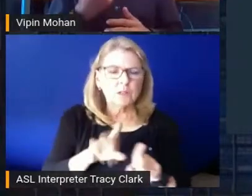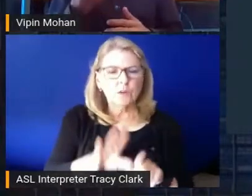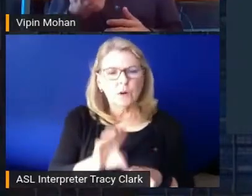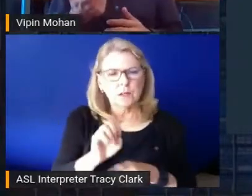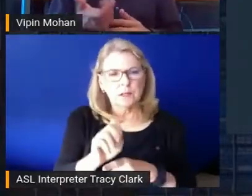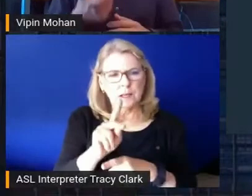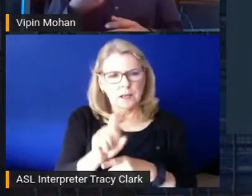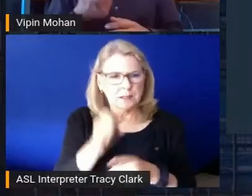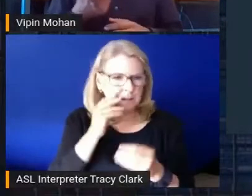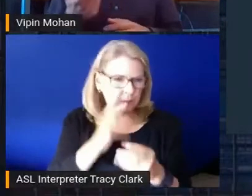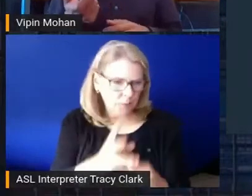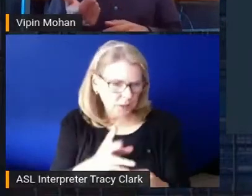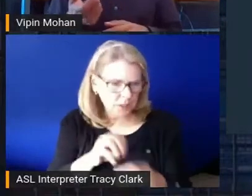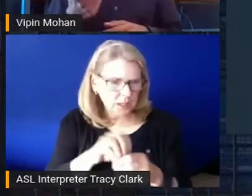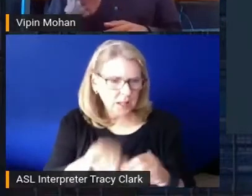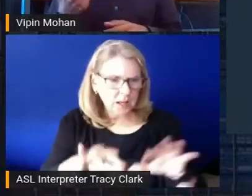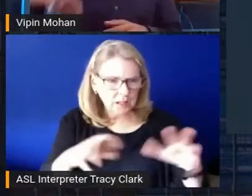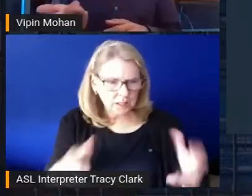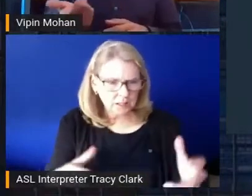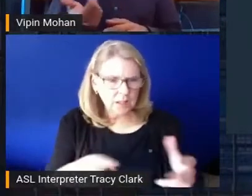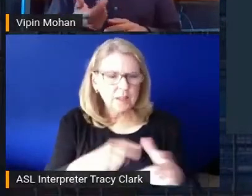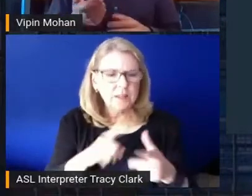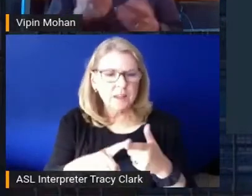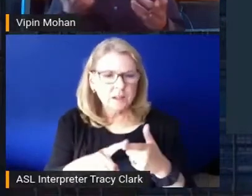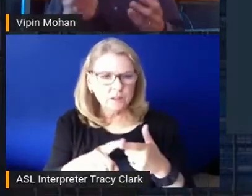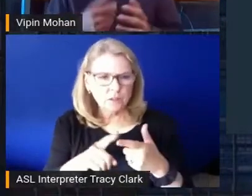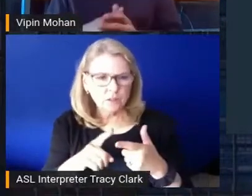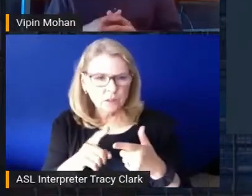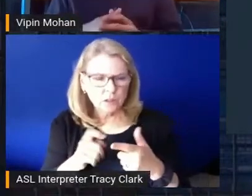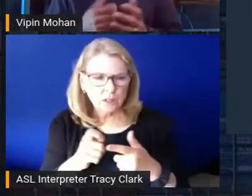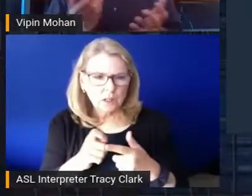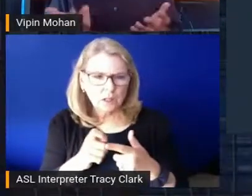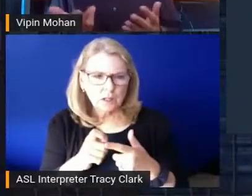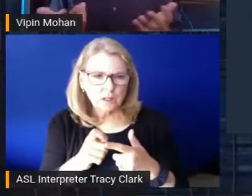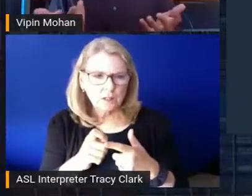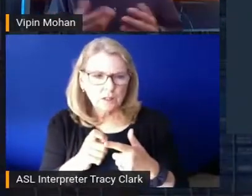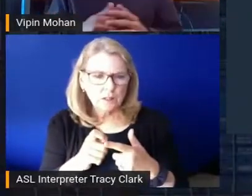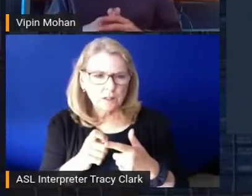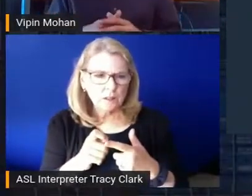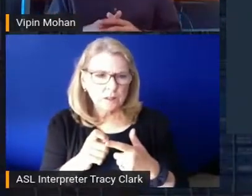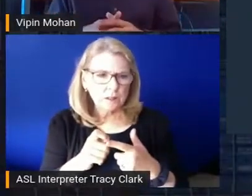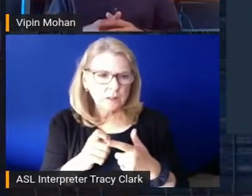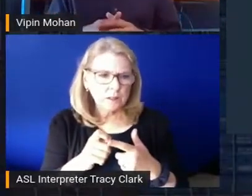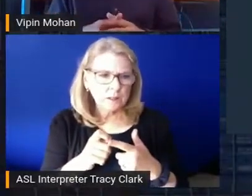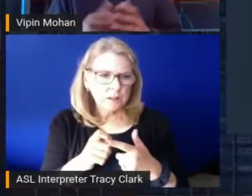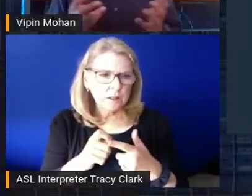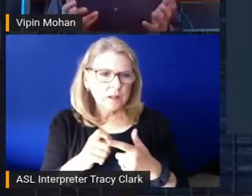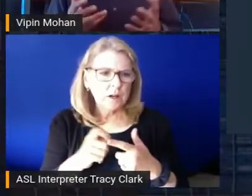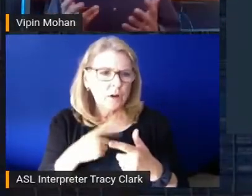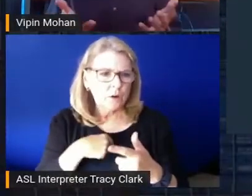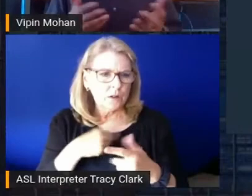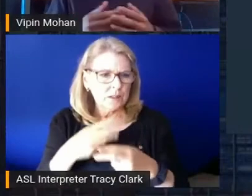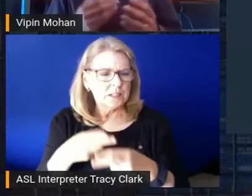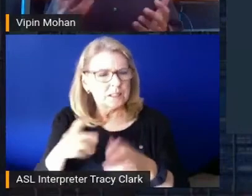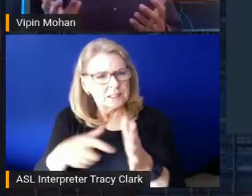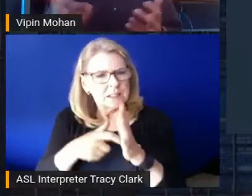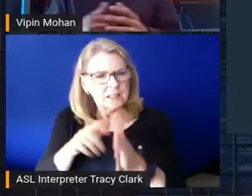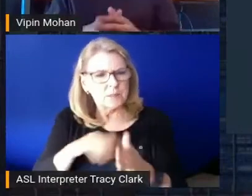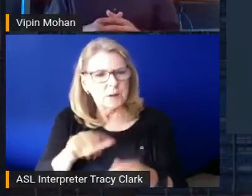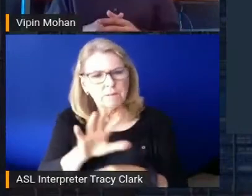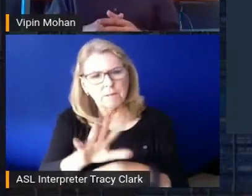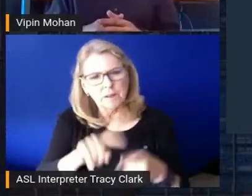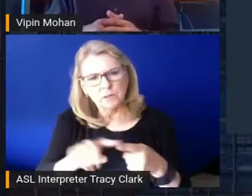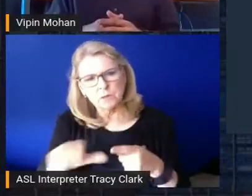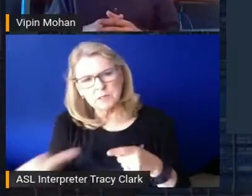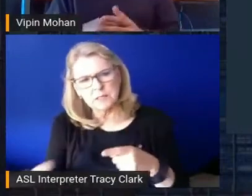then you kick off that EKS Anywhere create cluster command. And the reason Vignesh didn't go through it is because it takes about like 5 to 10 minutes, and we're just waiting around for the cluster